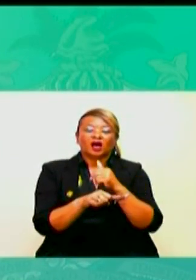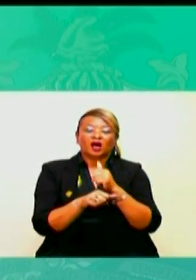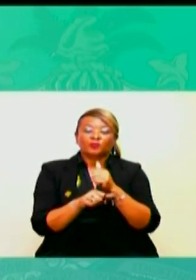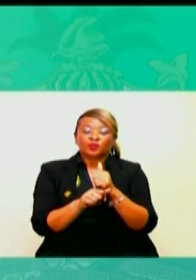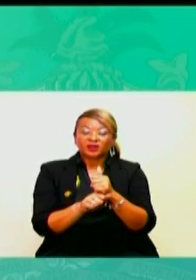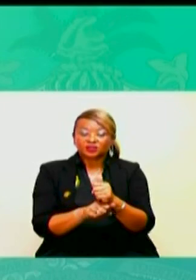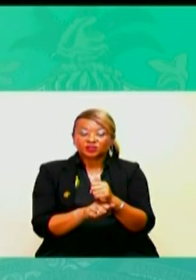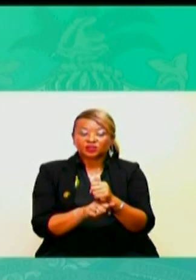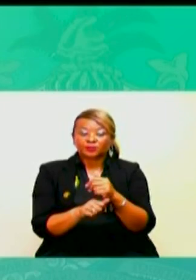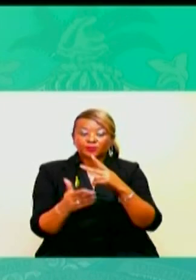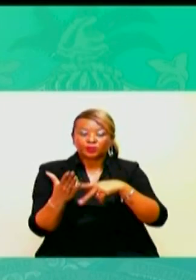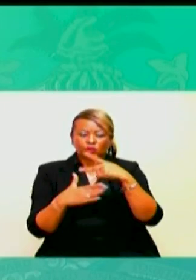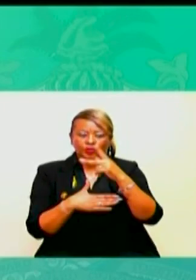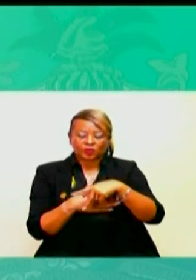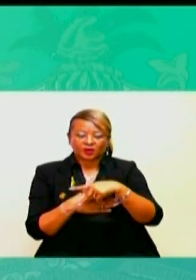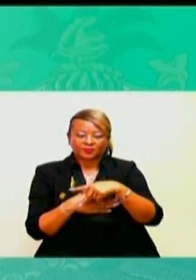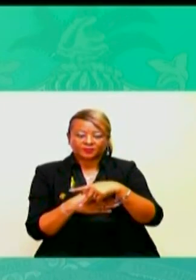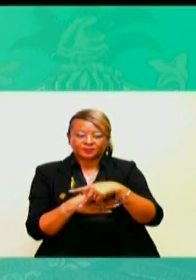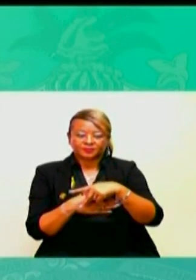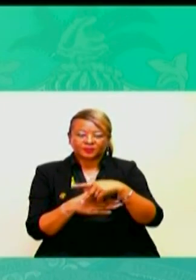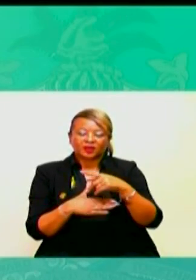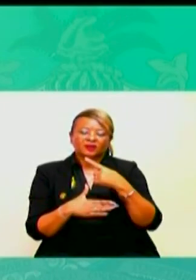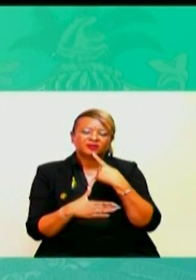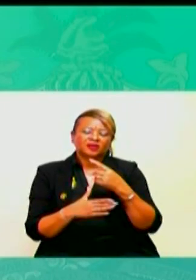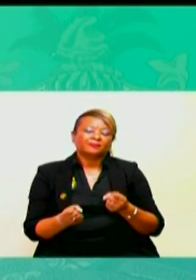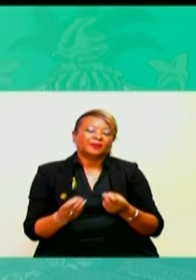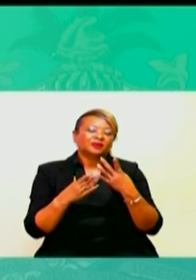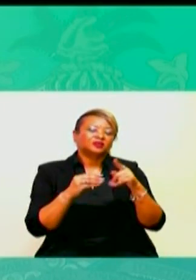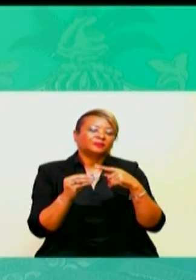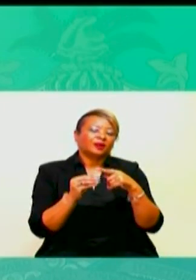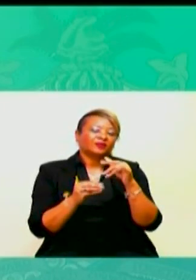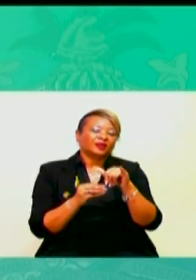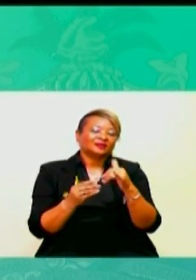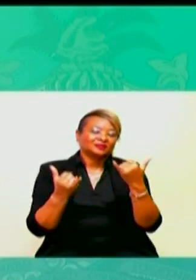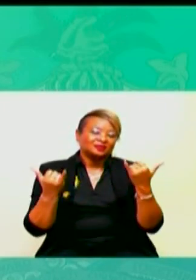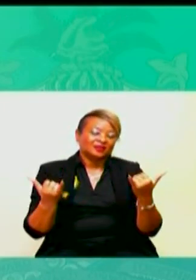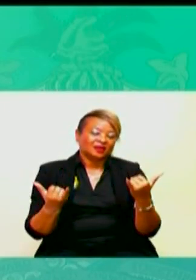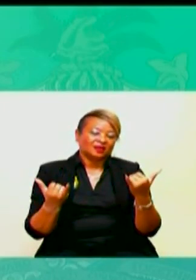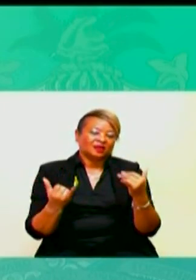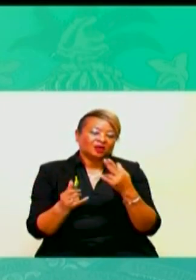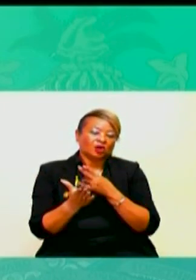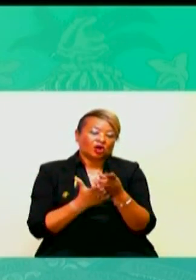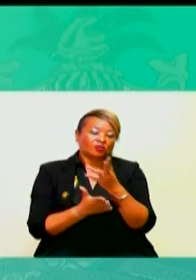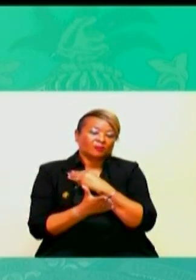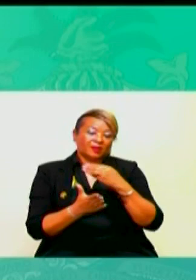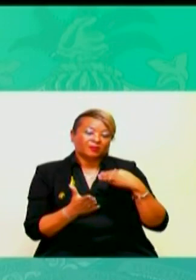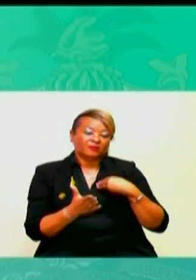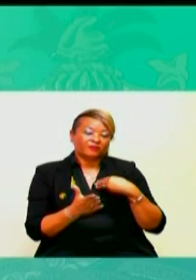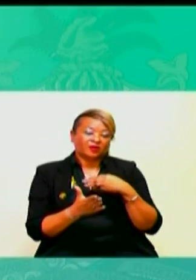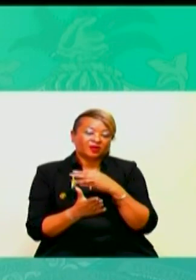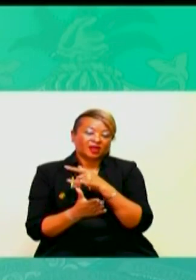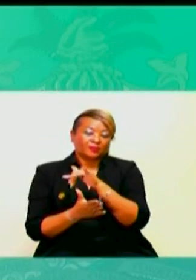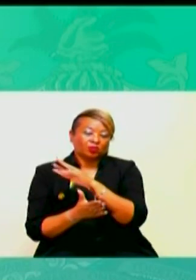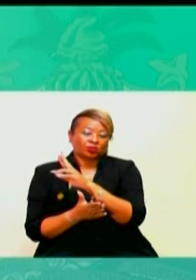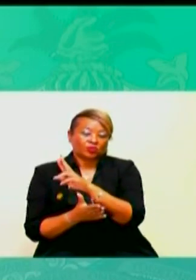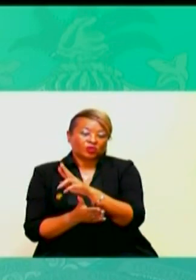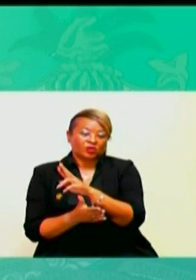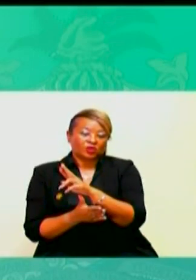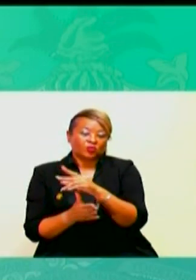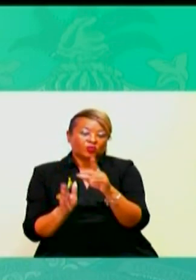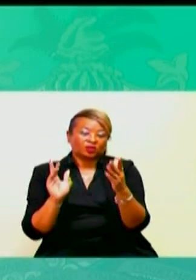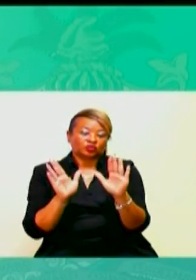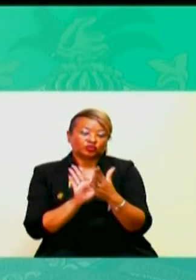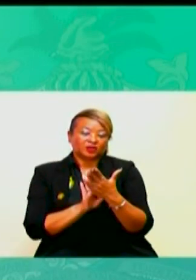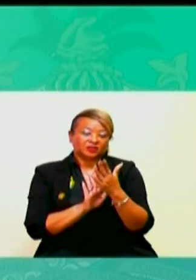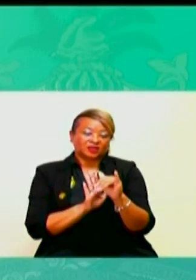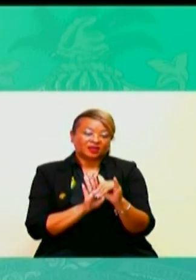Mm-hmm. I won't say much about it, Madam Speaker, today, because the honorable member here for Yamacraw will address that. He heads